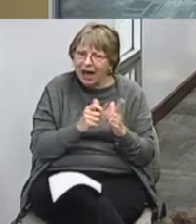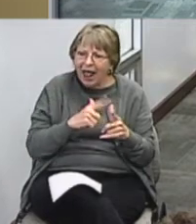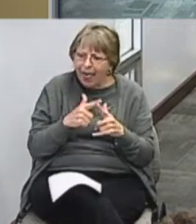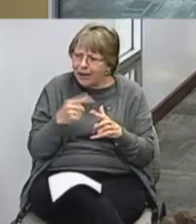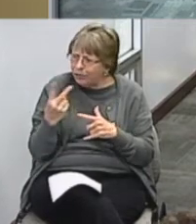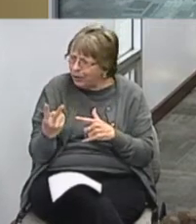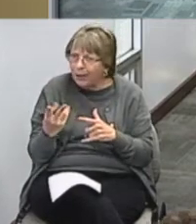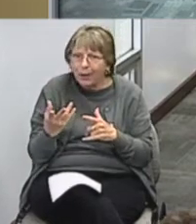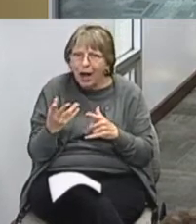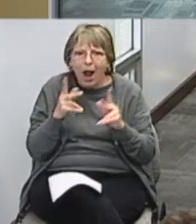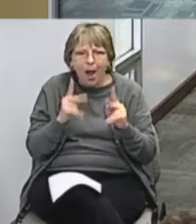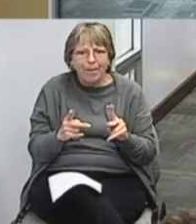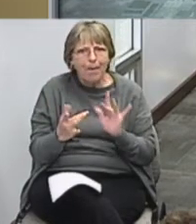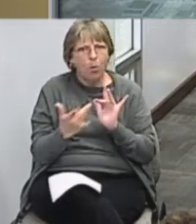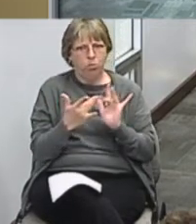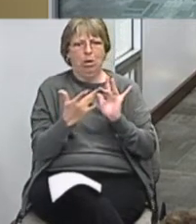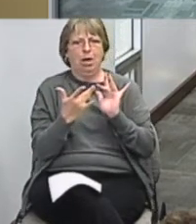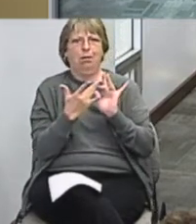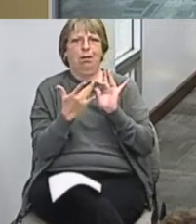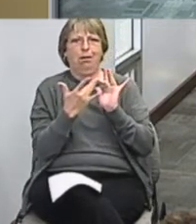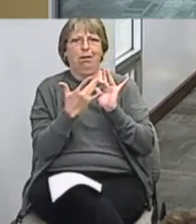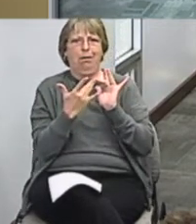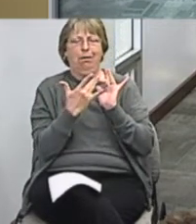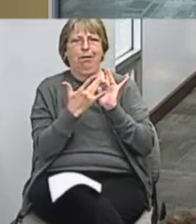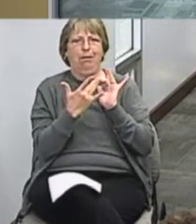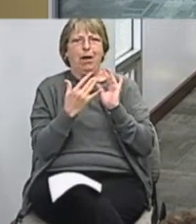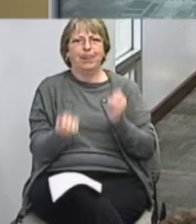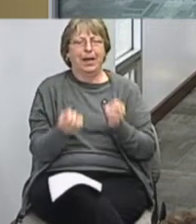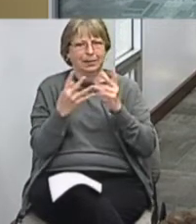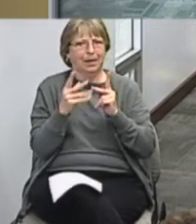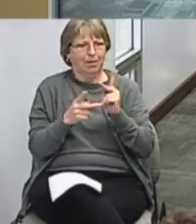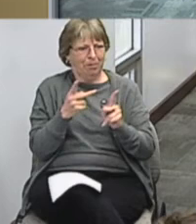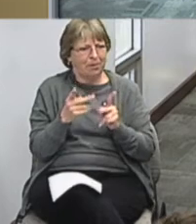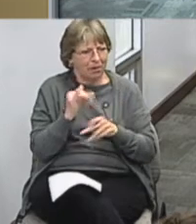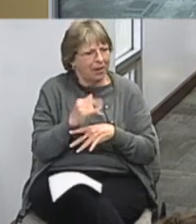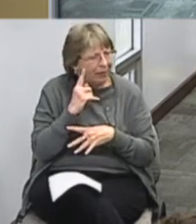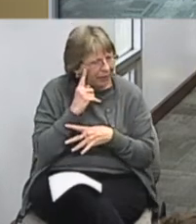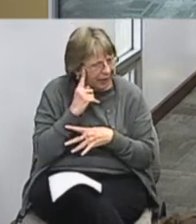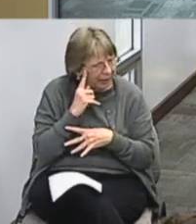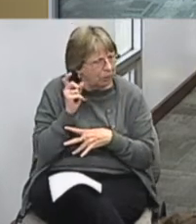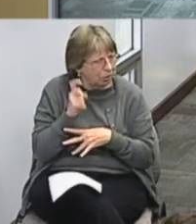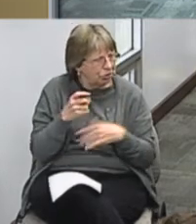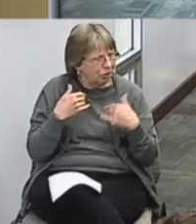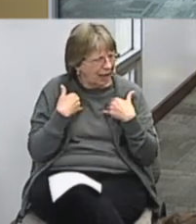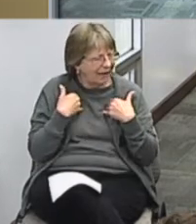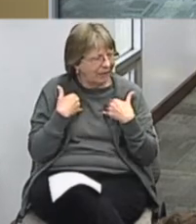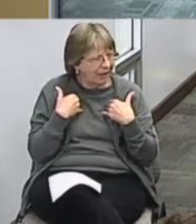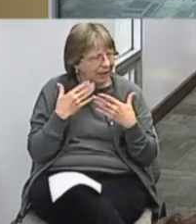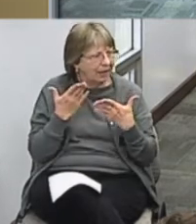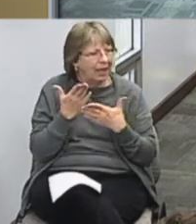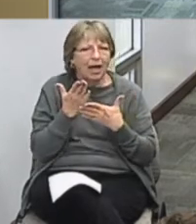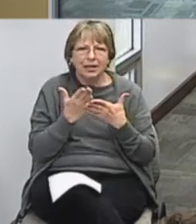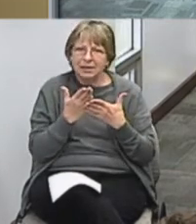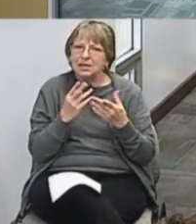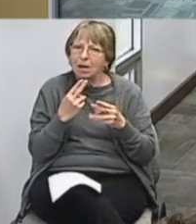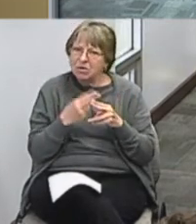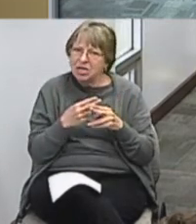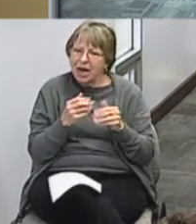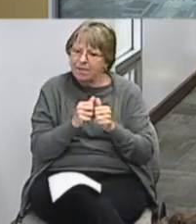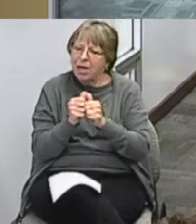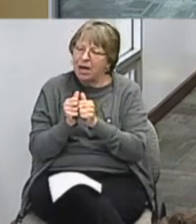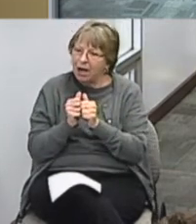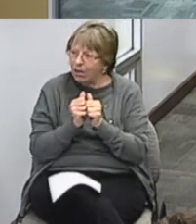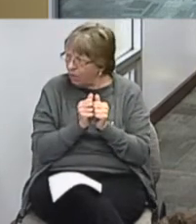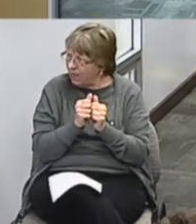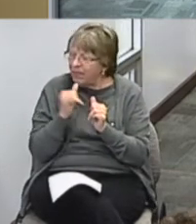out. There's a lot of people that do think that there should be some name associated with it, albeit I